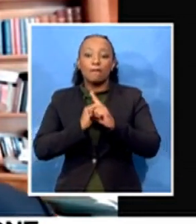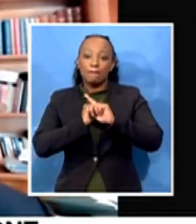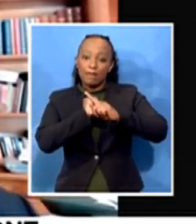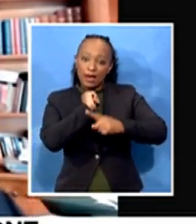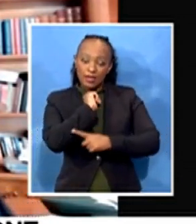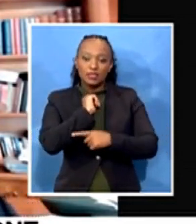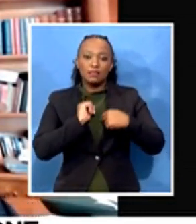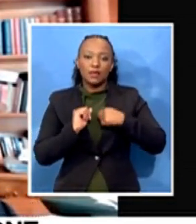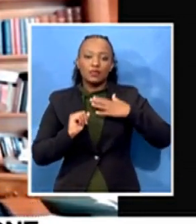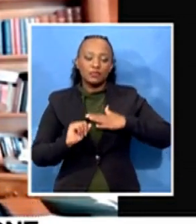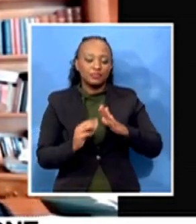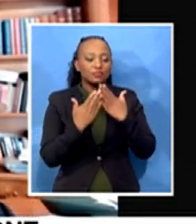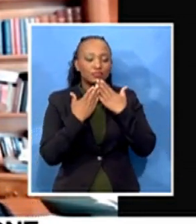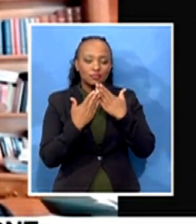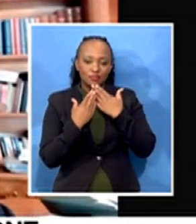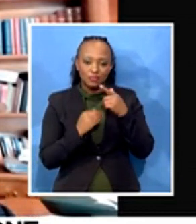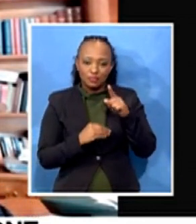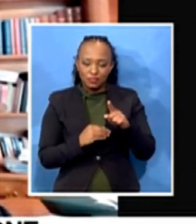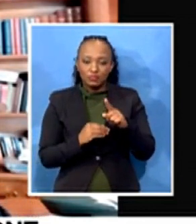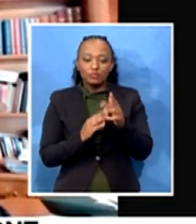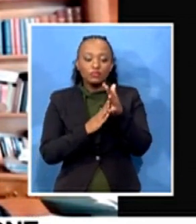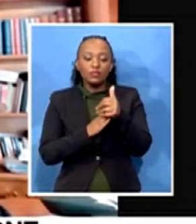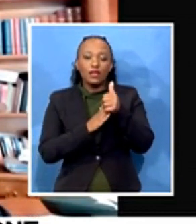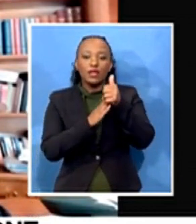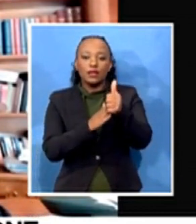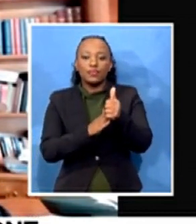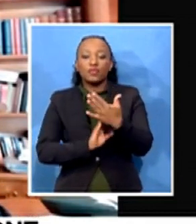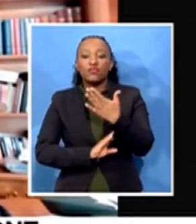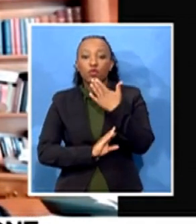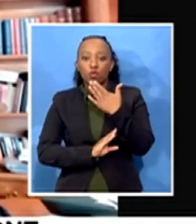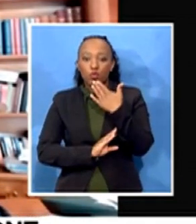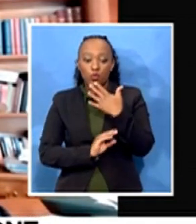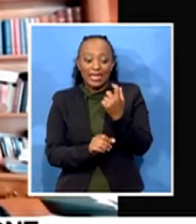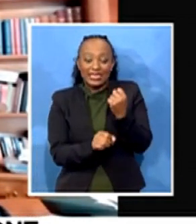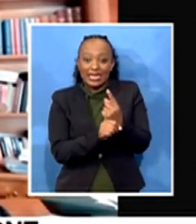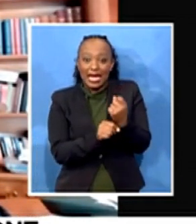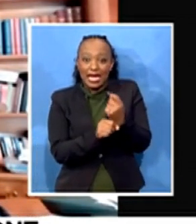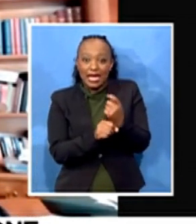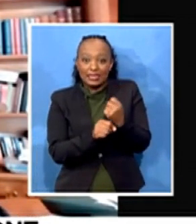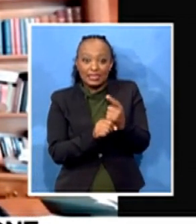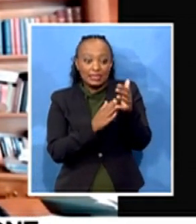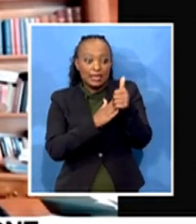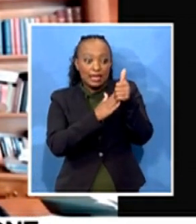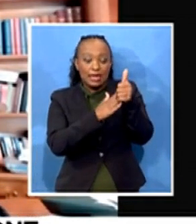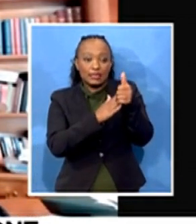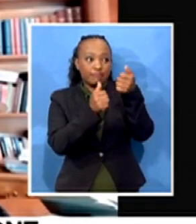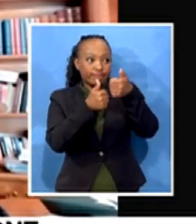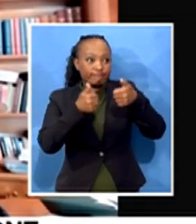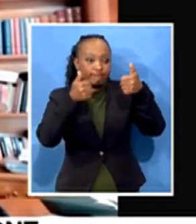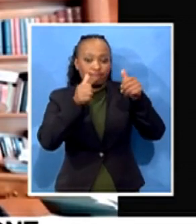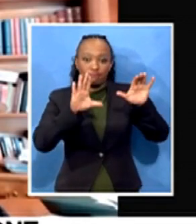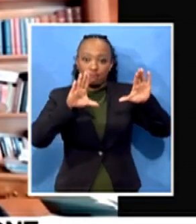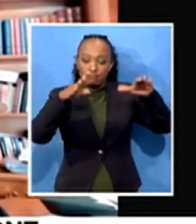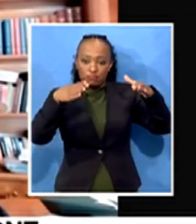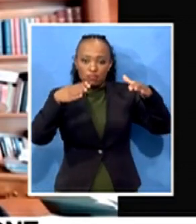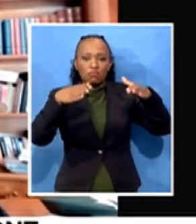the leadership of the taxi industry for continuing to work with